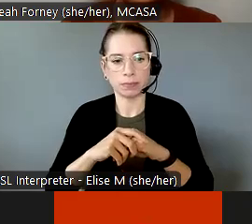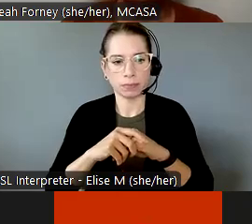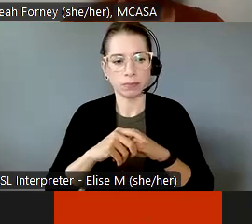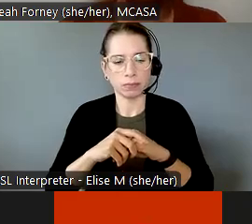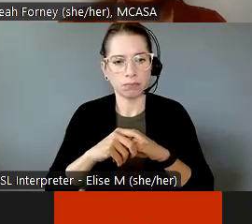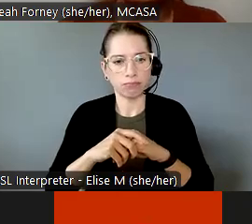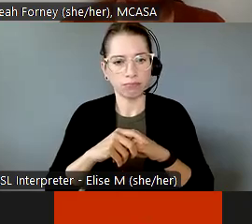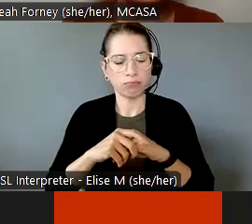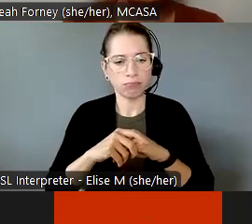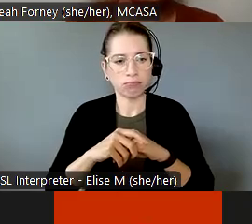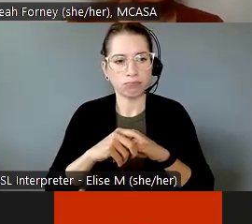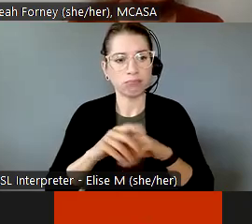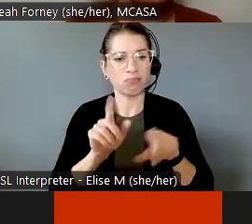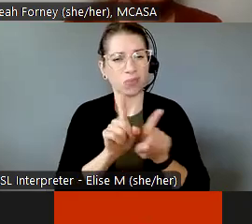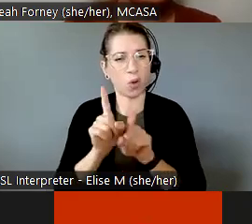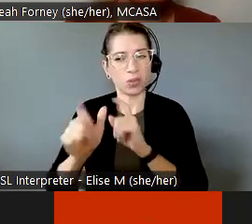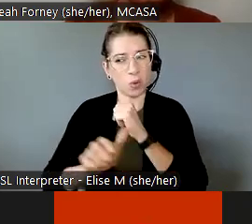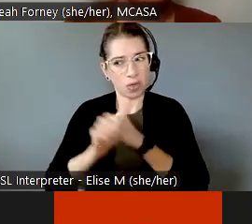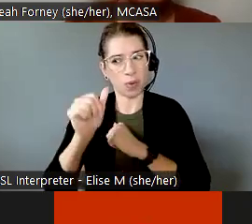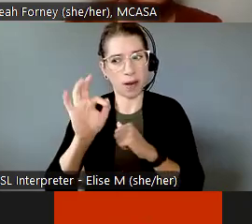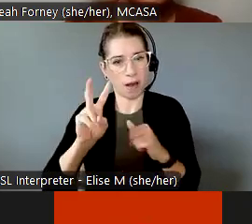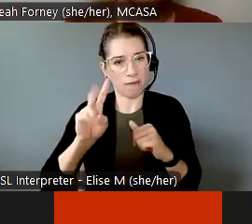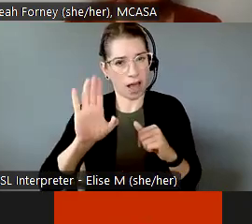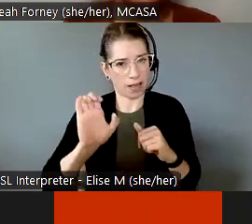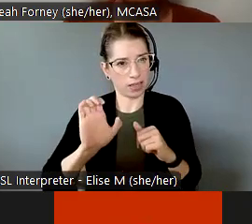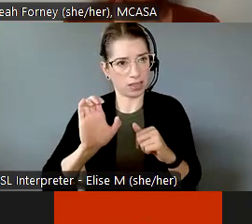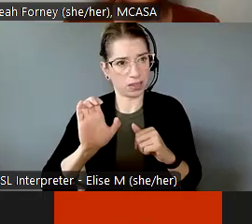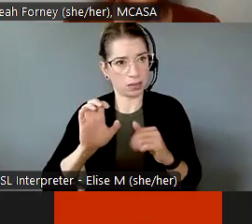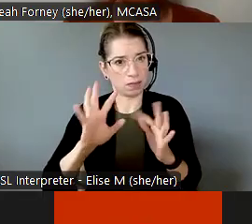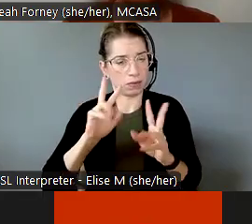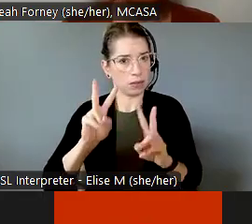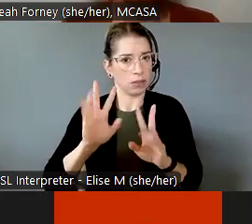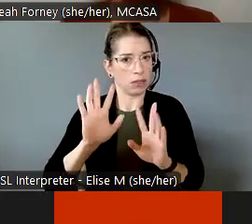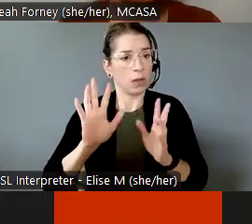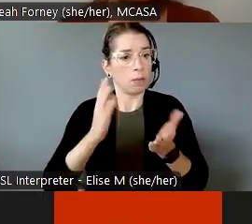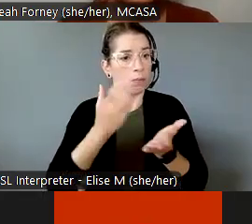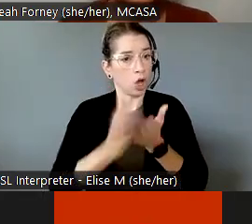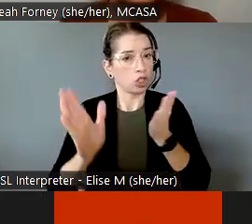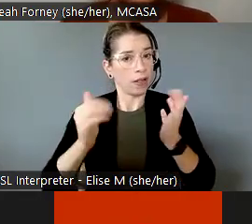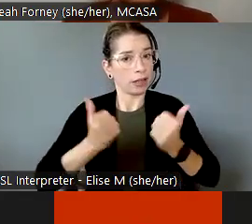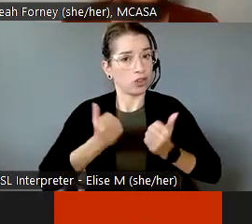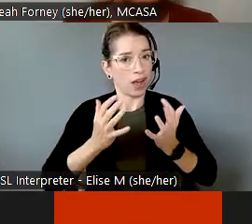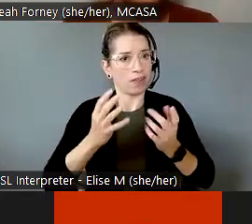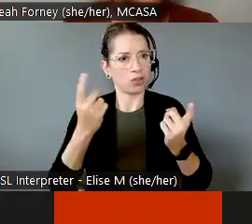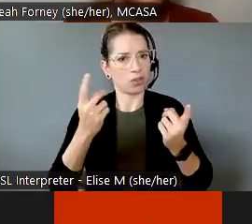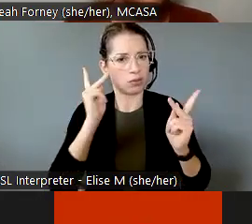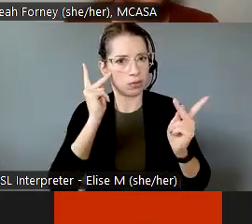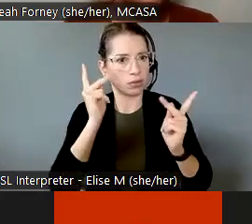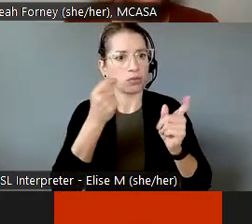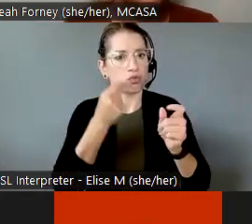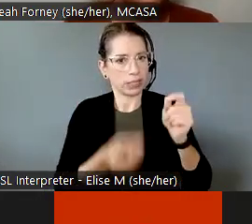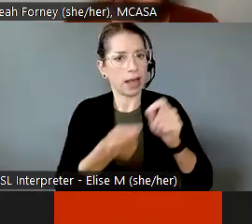as well as the threat of violence. Marginalized survivors have a fear of retaliation from the